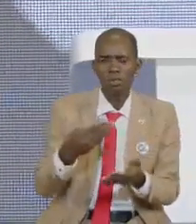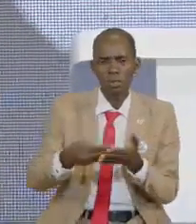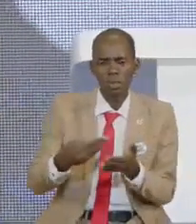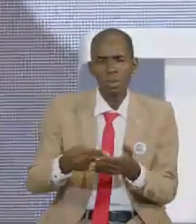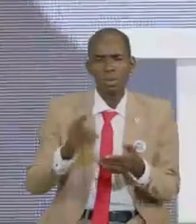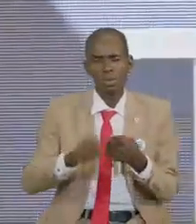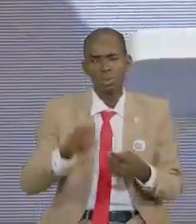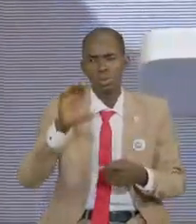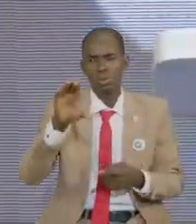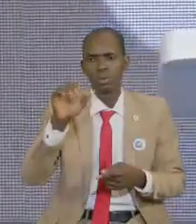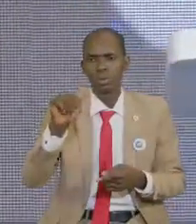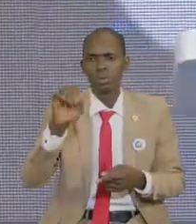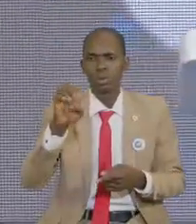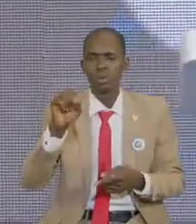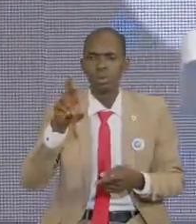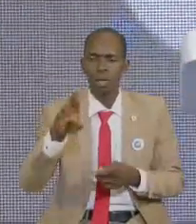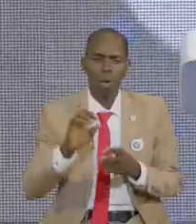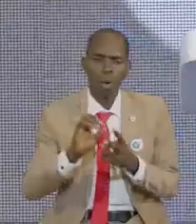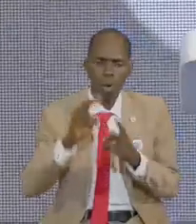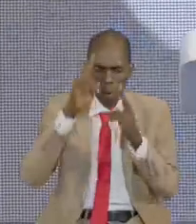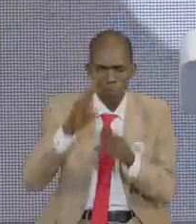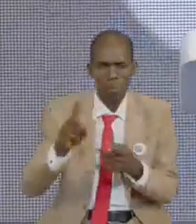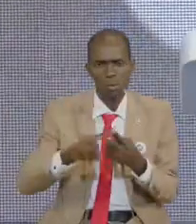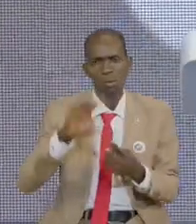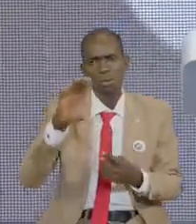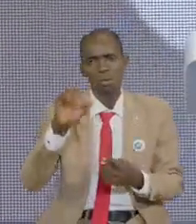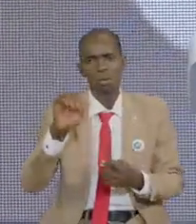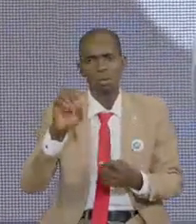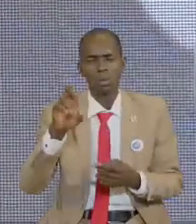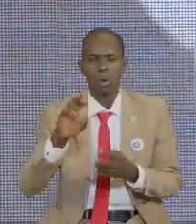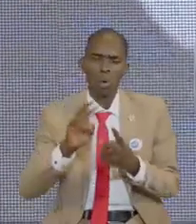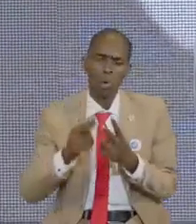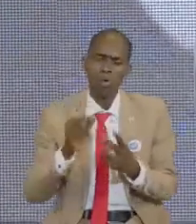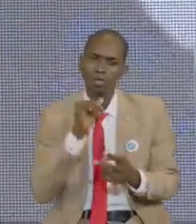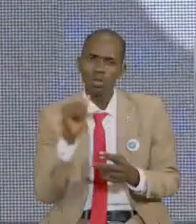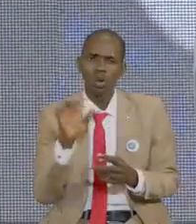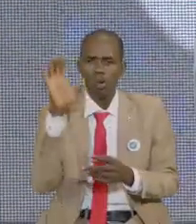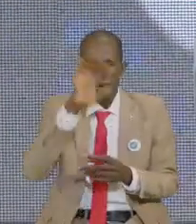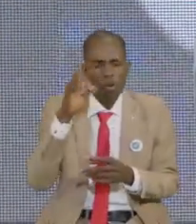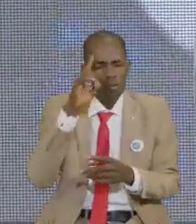They wanted to find something they'll say against him.